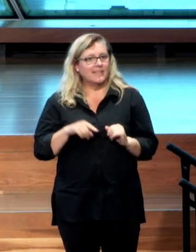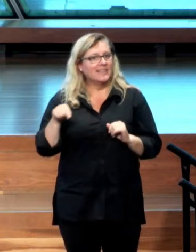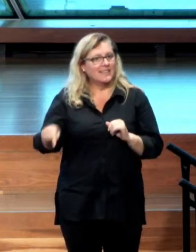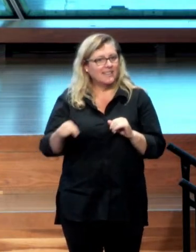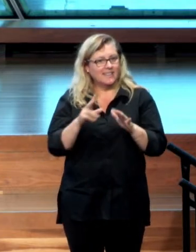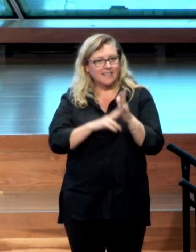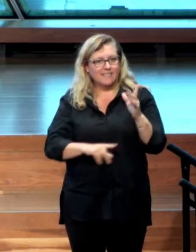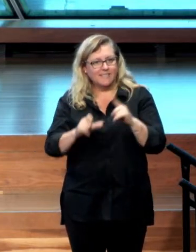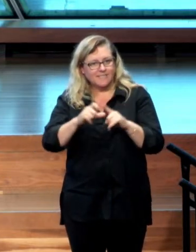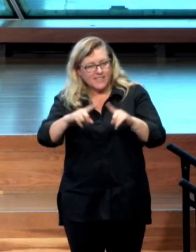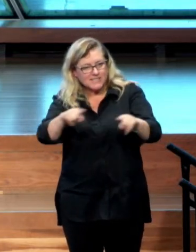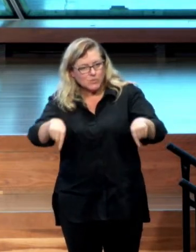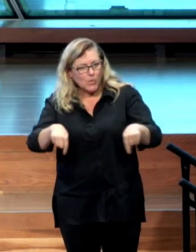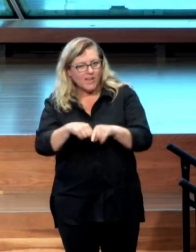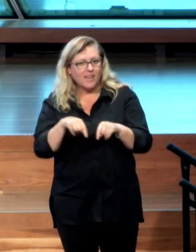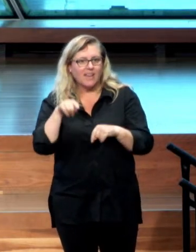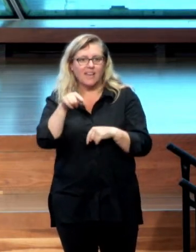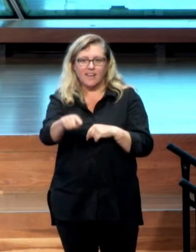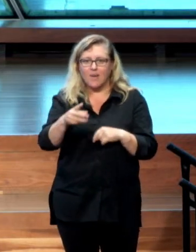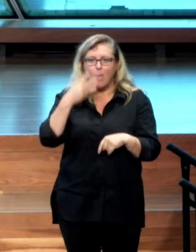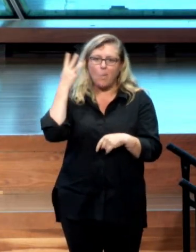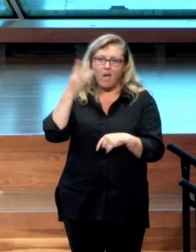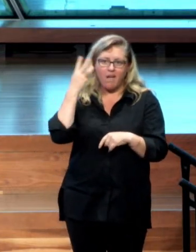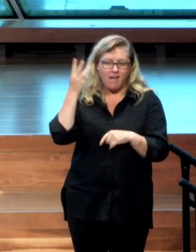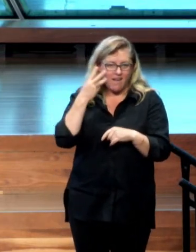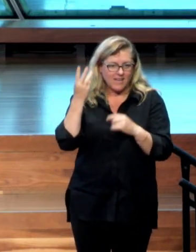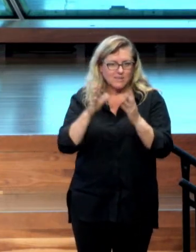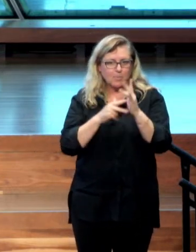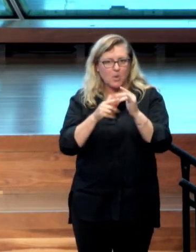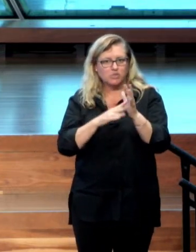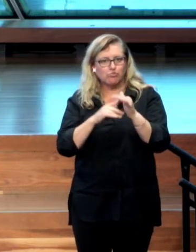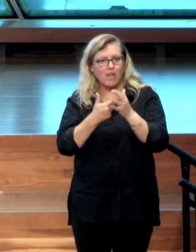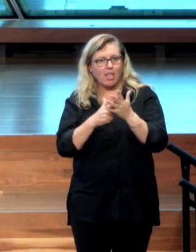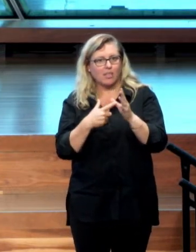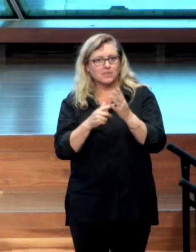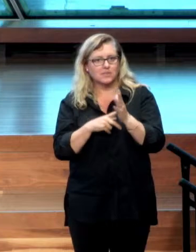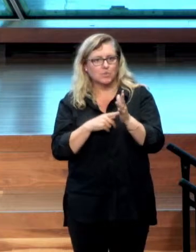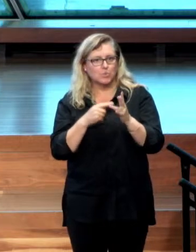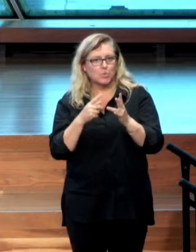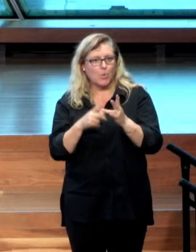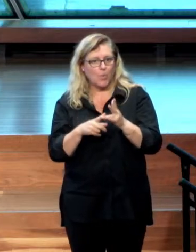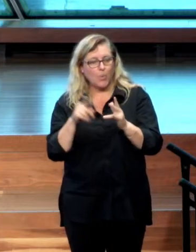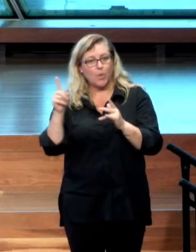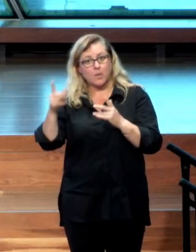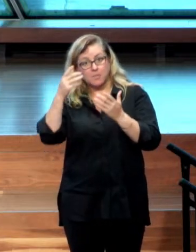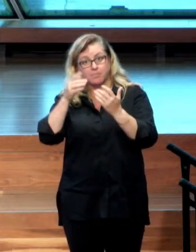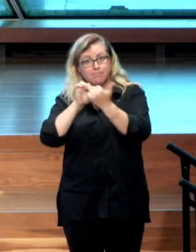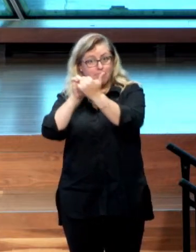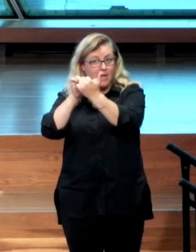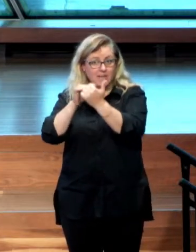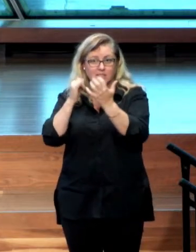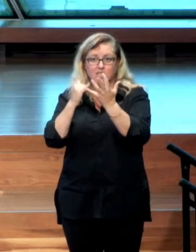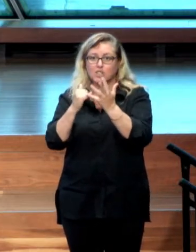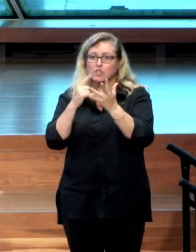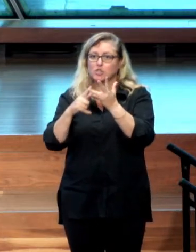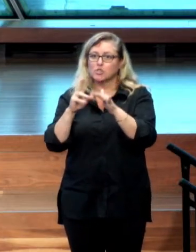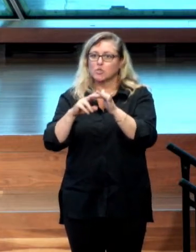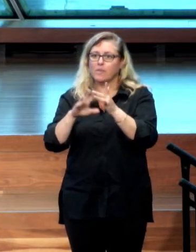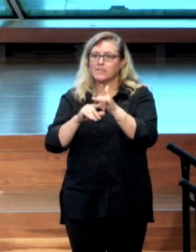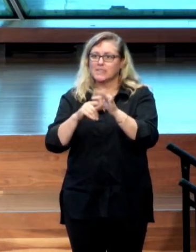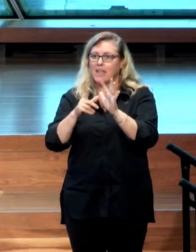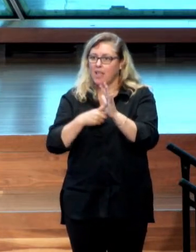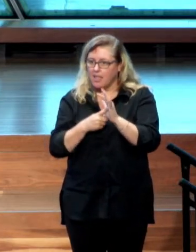Square, Montalto Wines, which you're enjoying now, our wonderful partner at the Sofitel, thank you, Clive. I